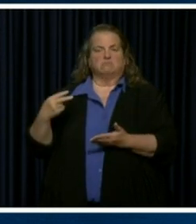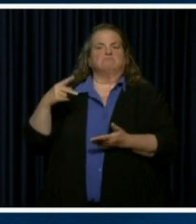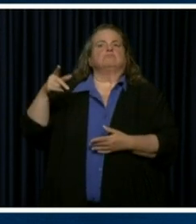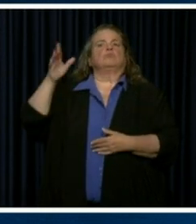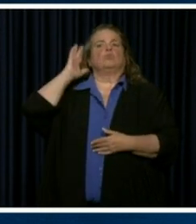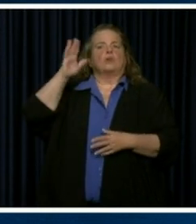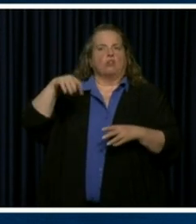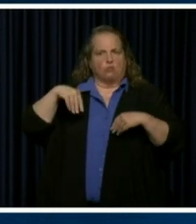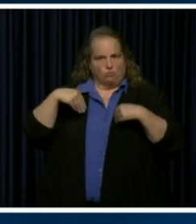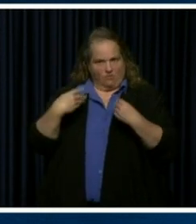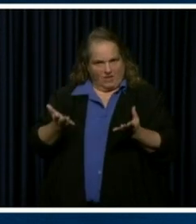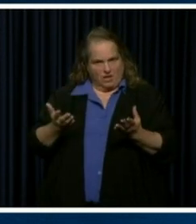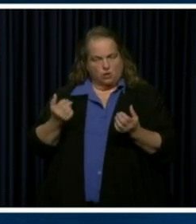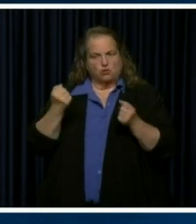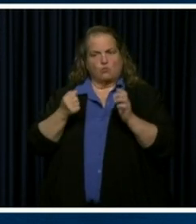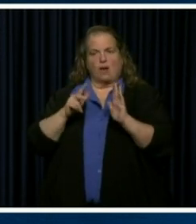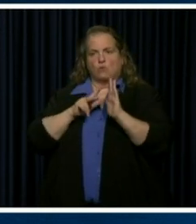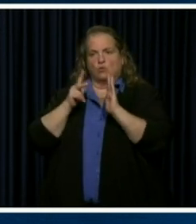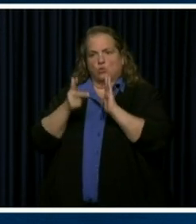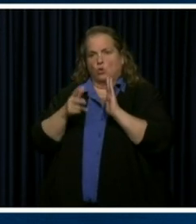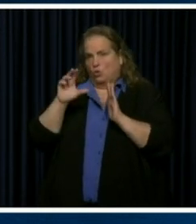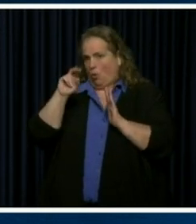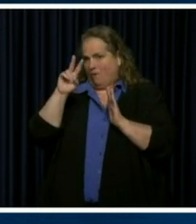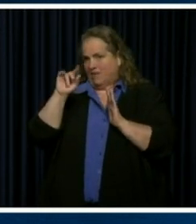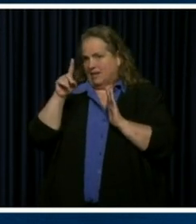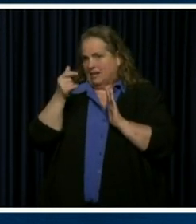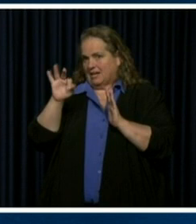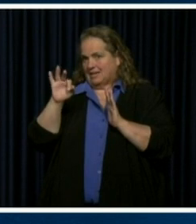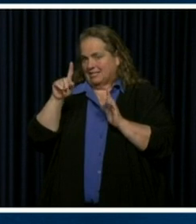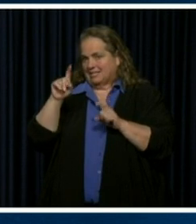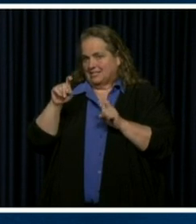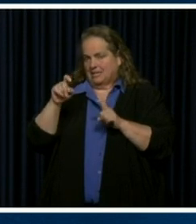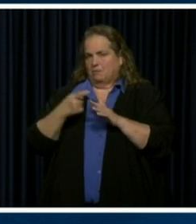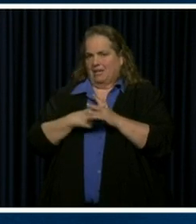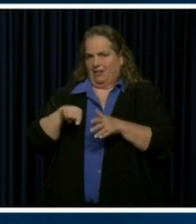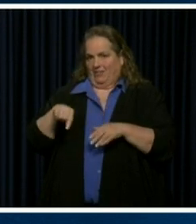providing drive-through COVID-19 testing